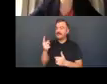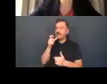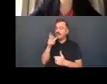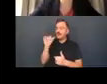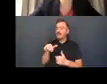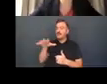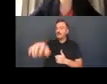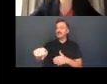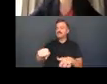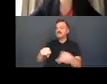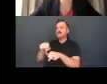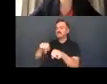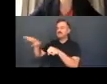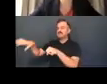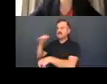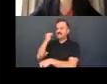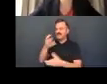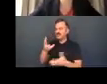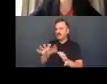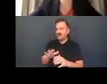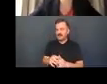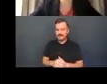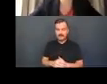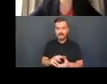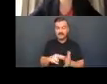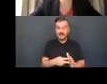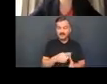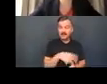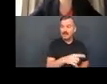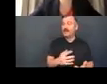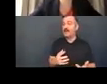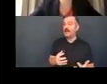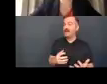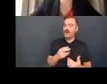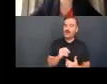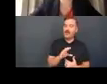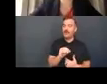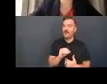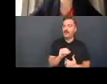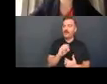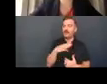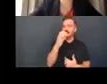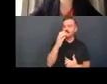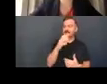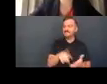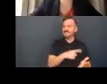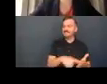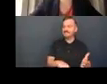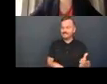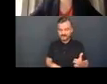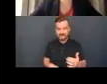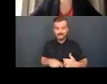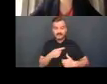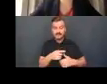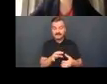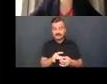unwanted items from dorm rooms, thereby canceling hobo's Christmas. This participant described having to